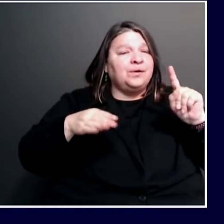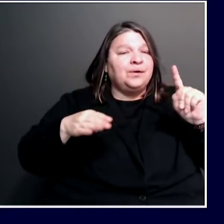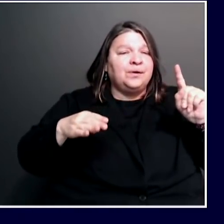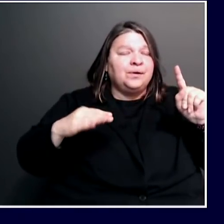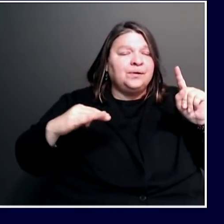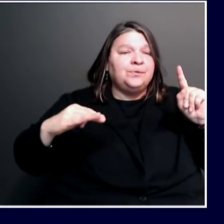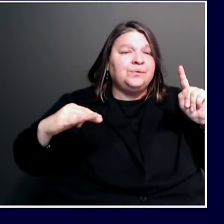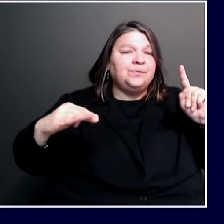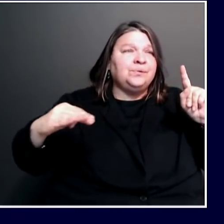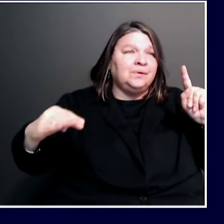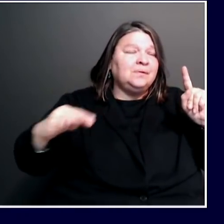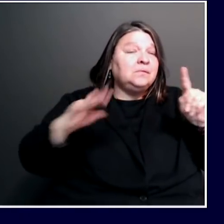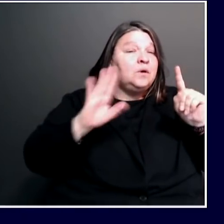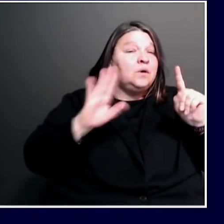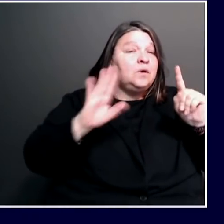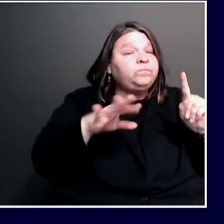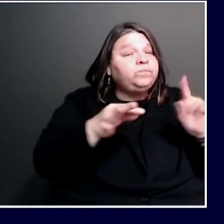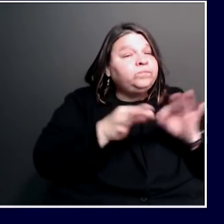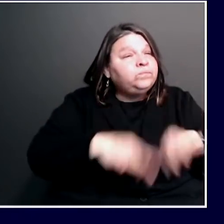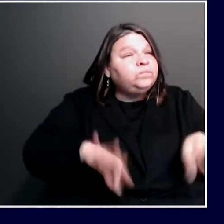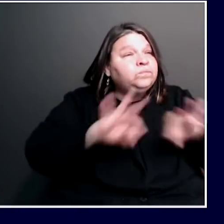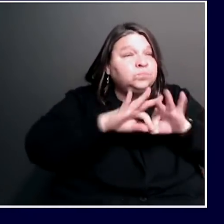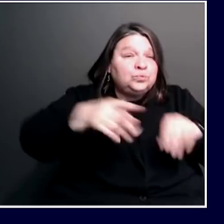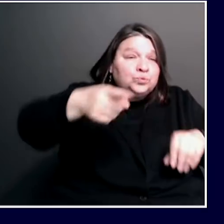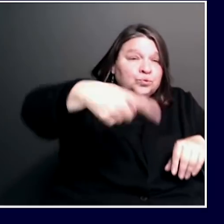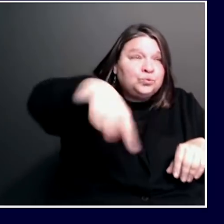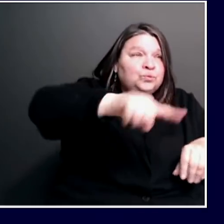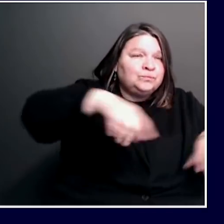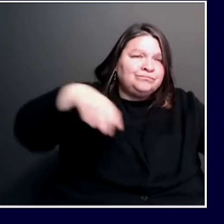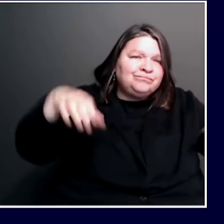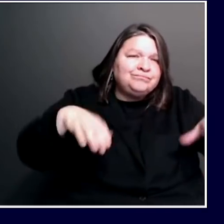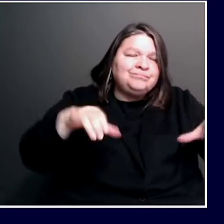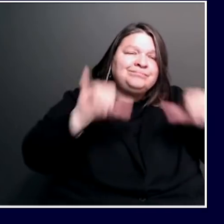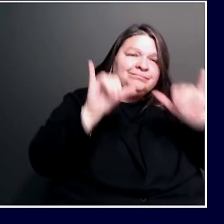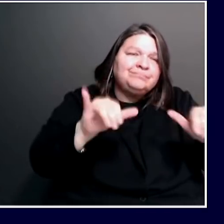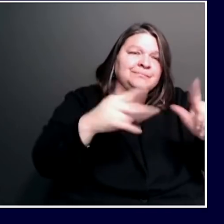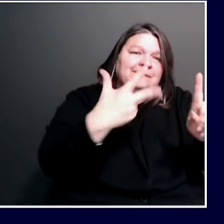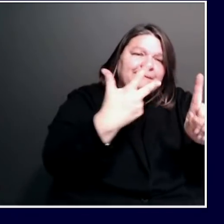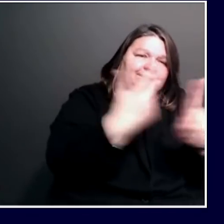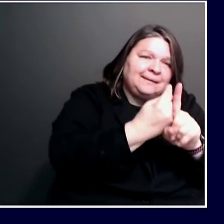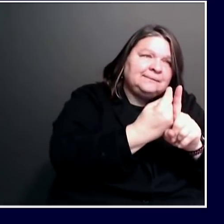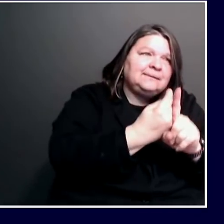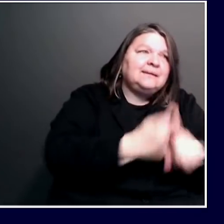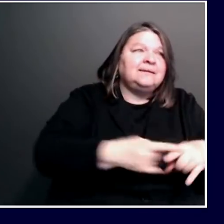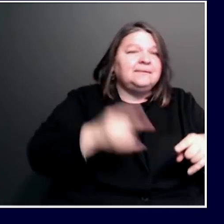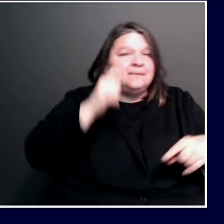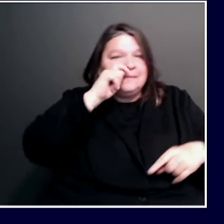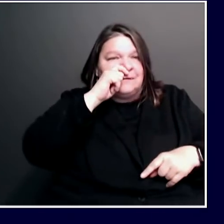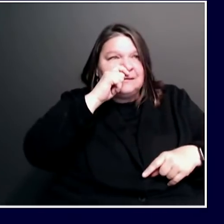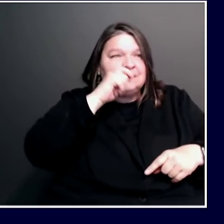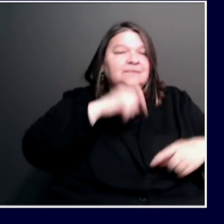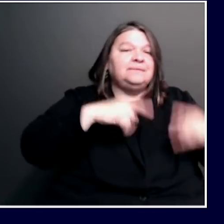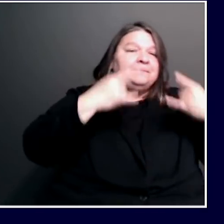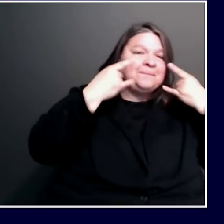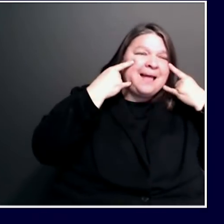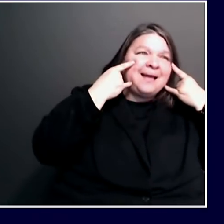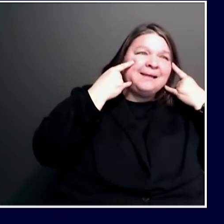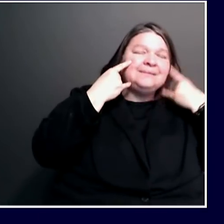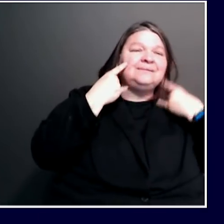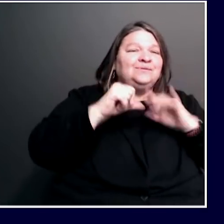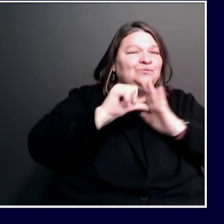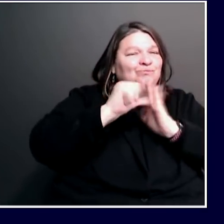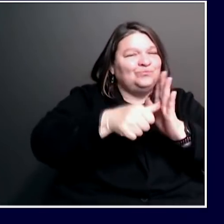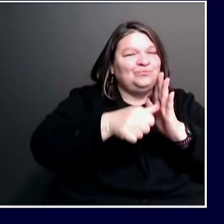please get a shot, get a test, and wear a mask. Thank you. Thanks, Commissioner. And thanks to everyone for taking some time out of